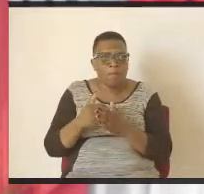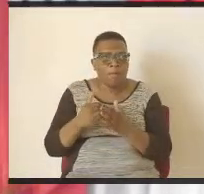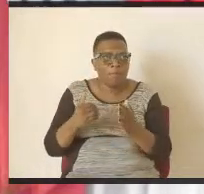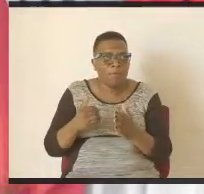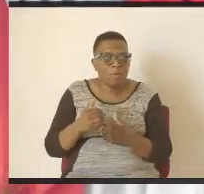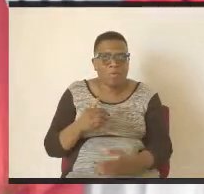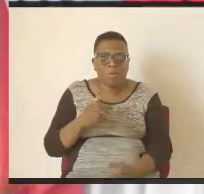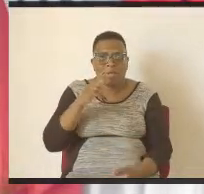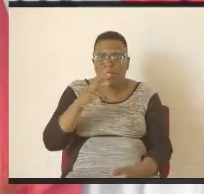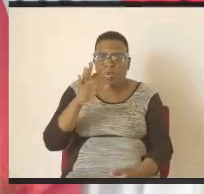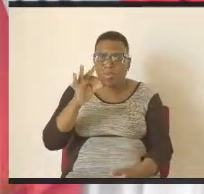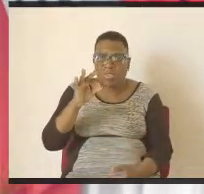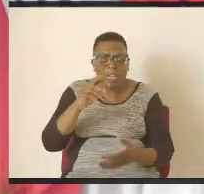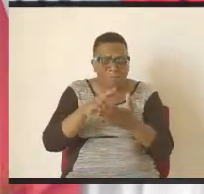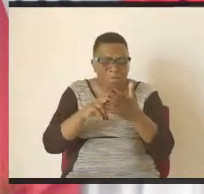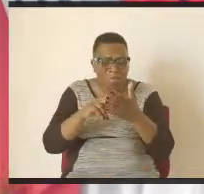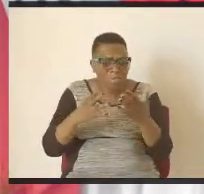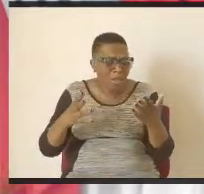39 verses?